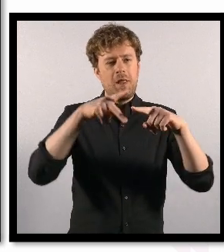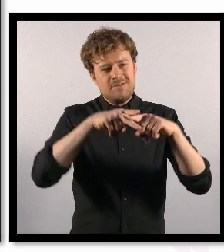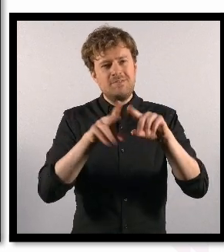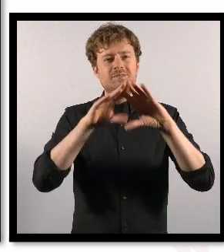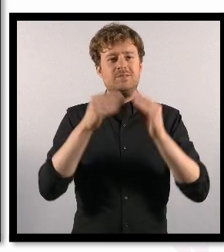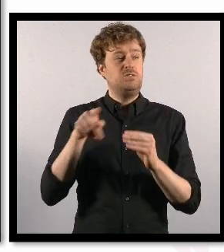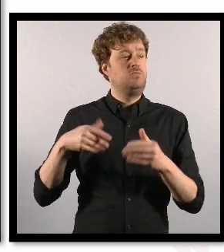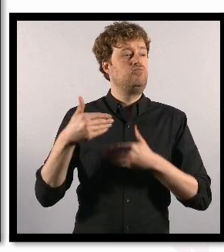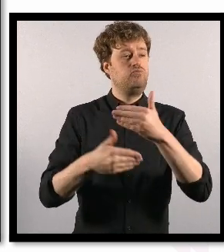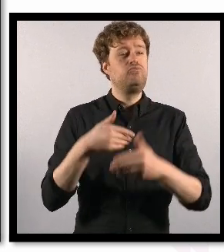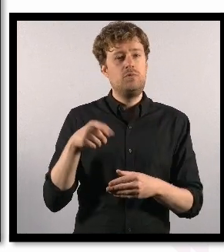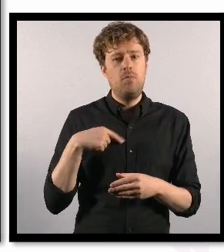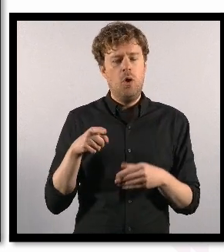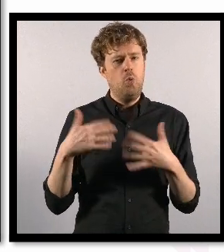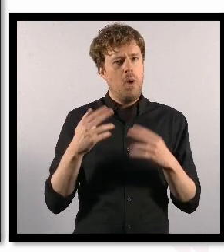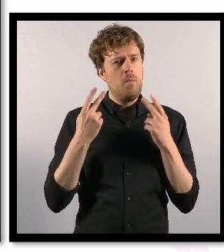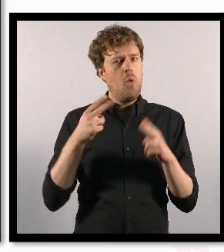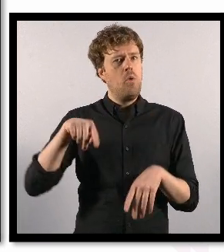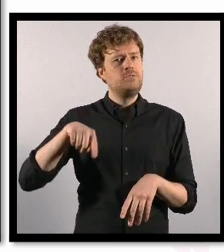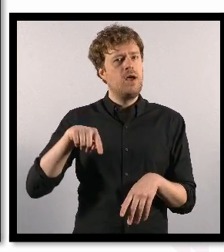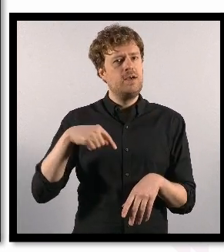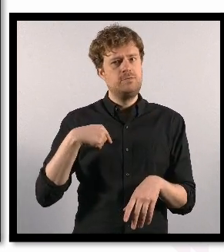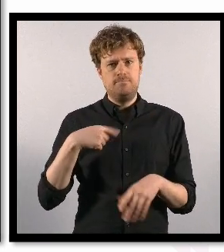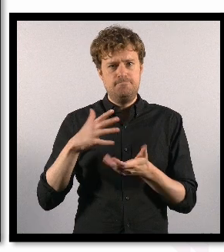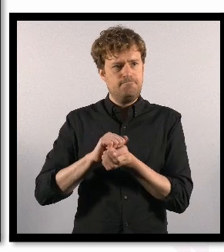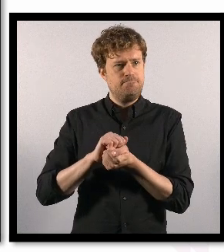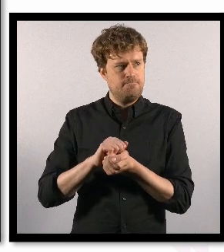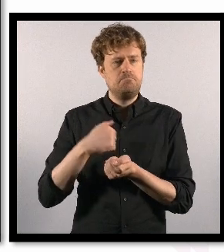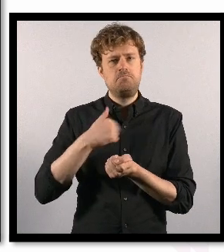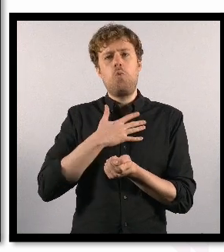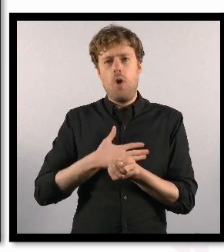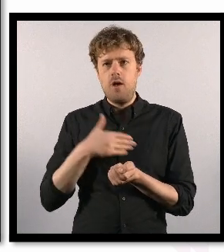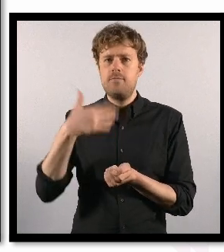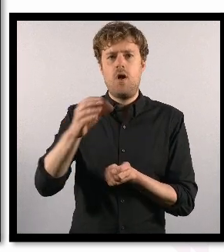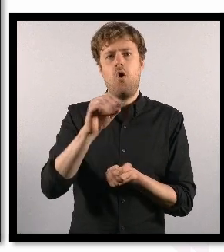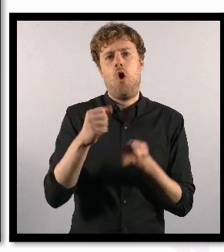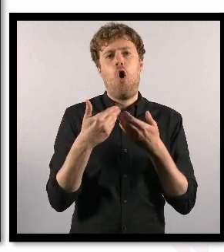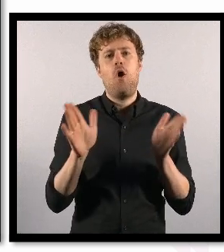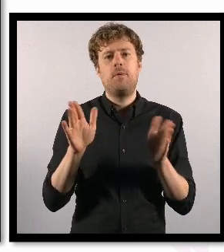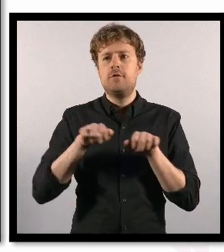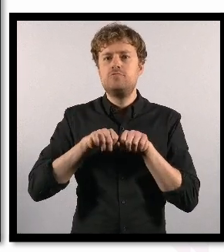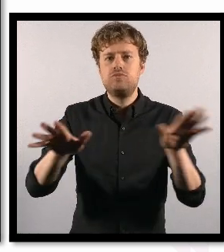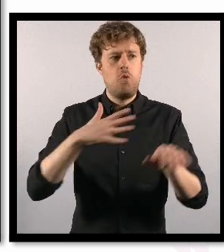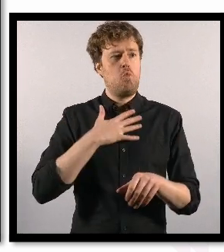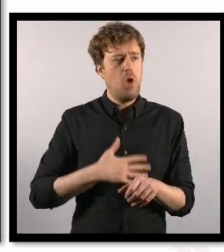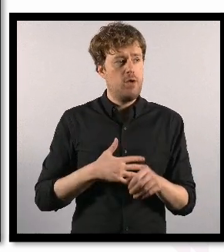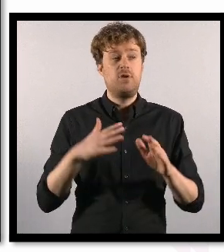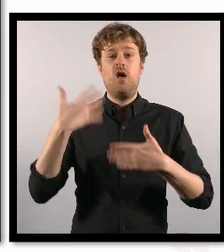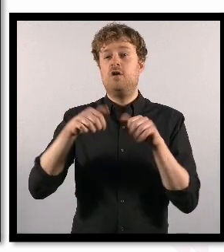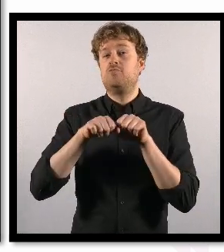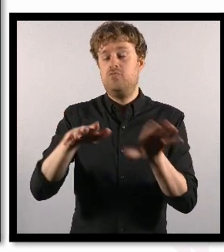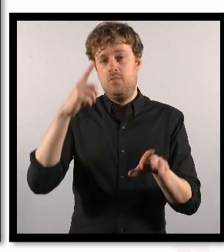sharing. Our ambition from the very start was for Backstage to become the standard for